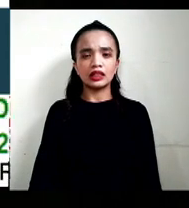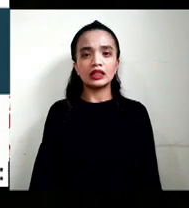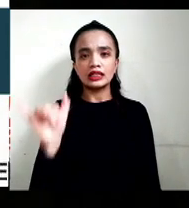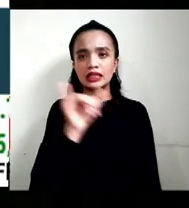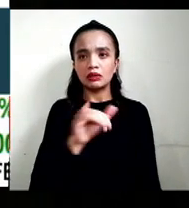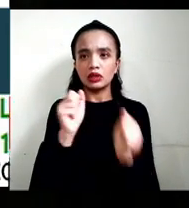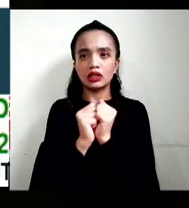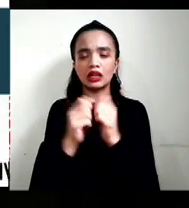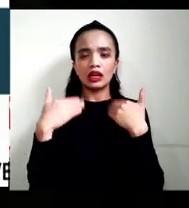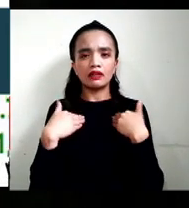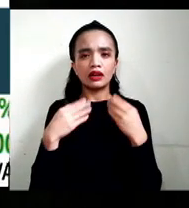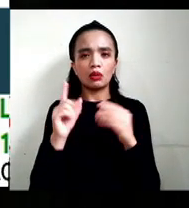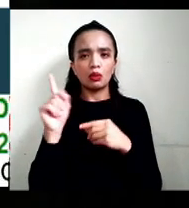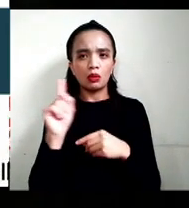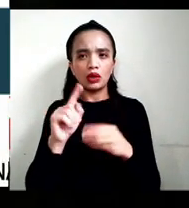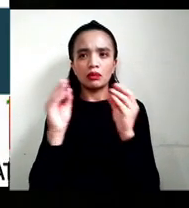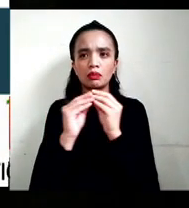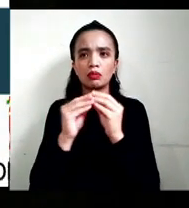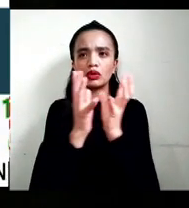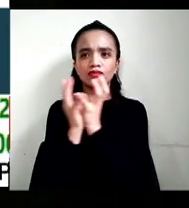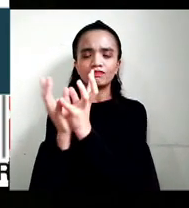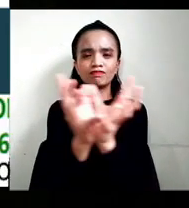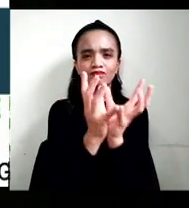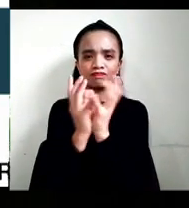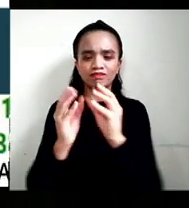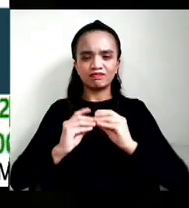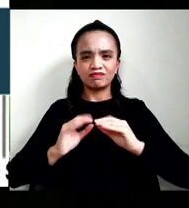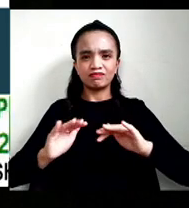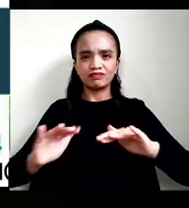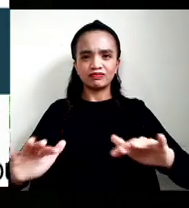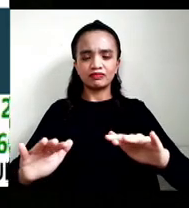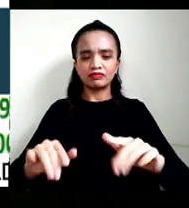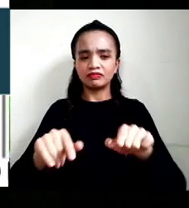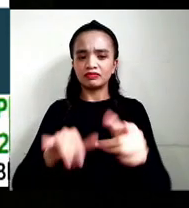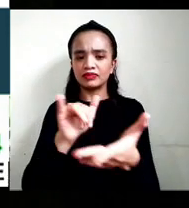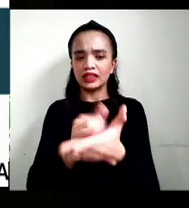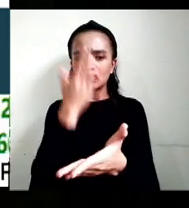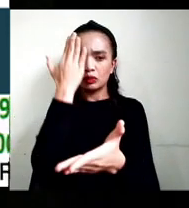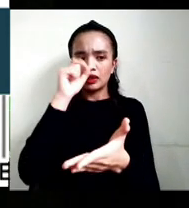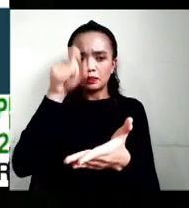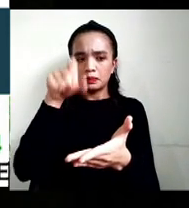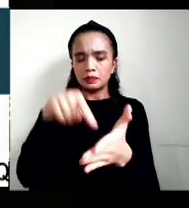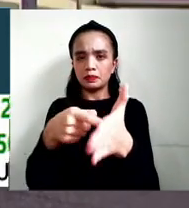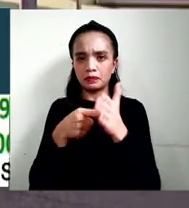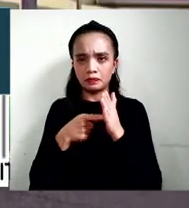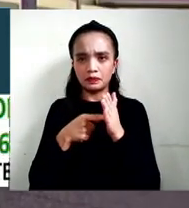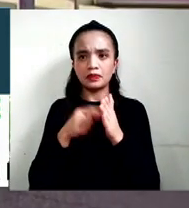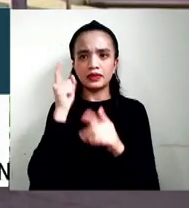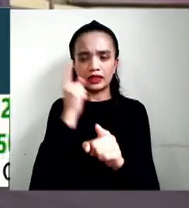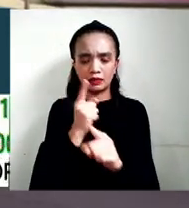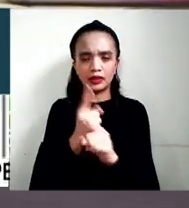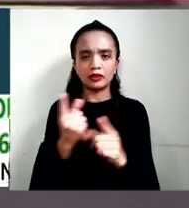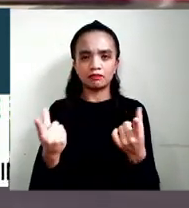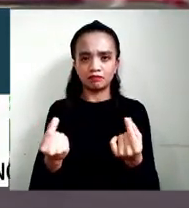if there has been wider community transmission. That is what we believe the cautious approach requires and is the right thing to do. She